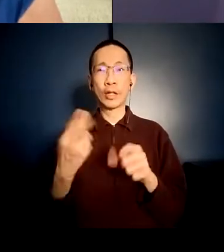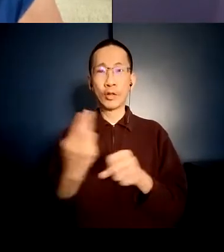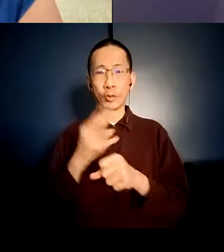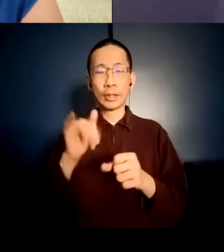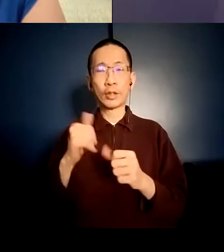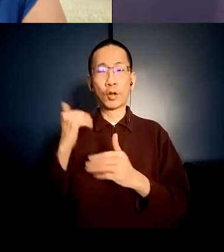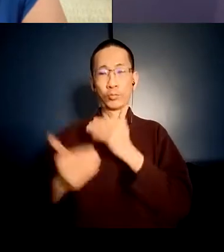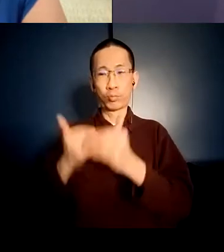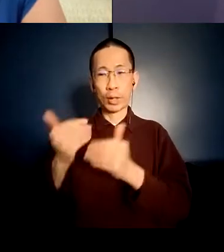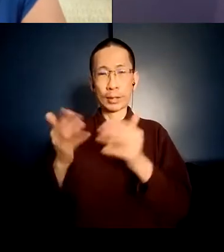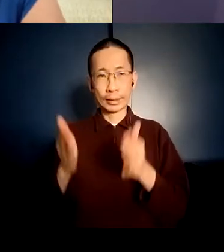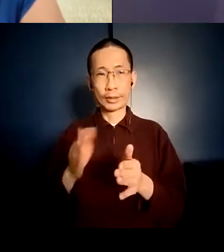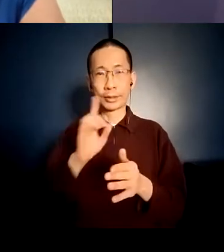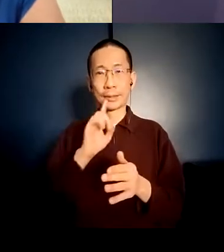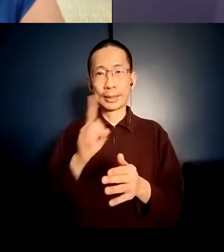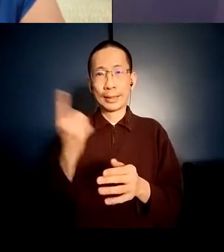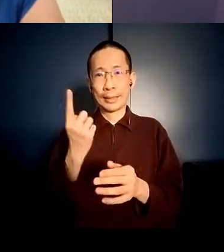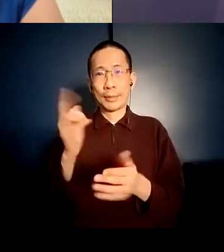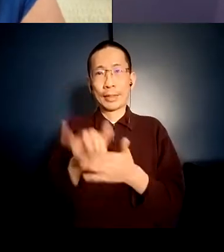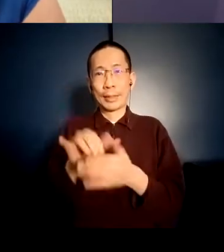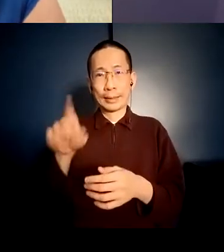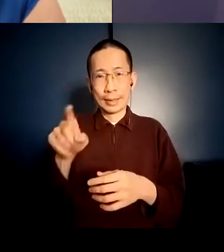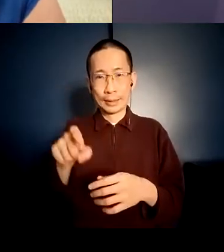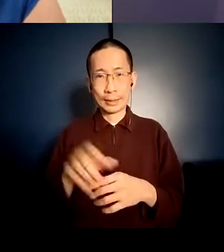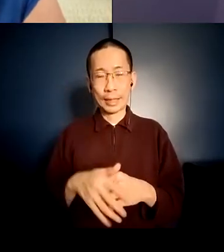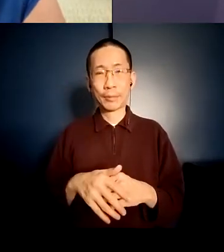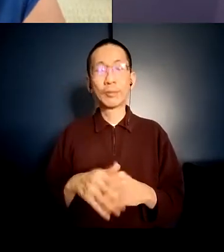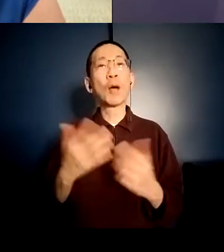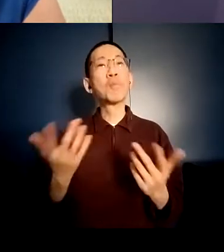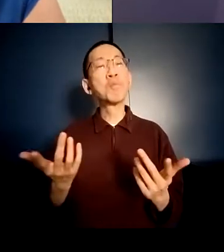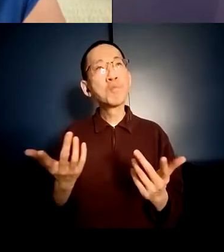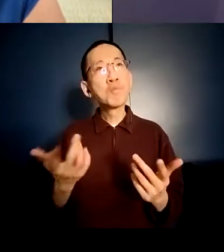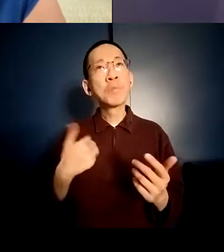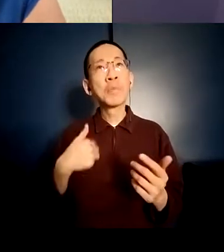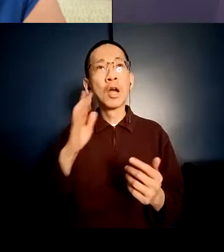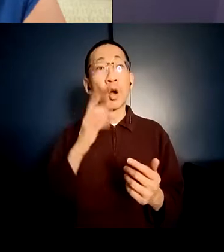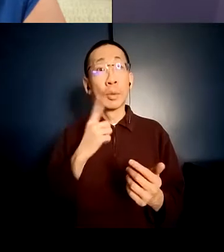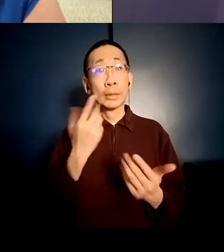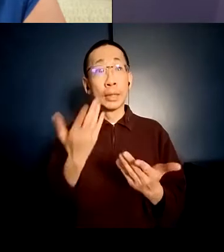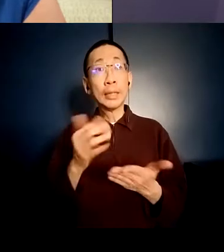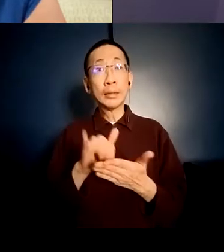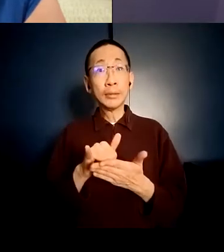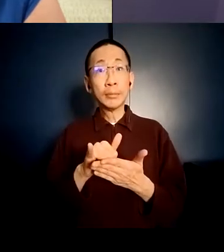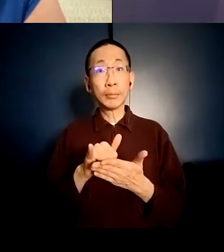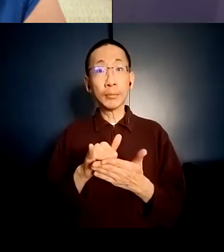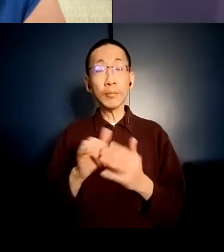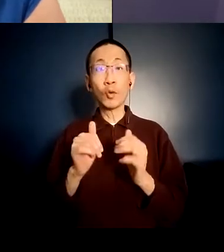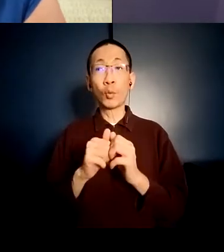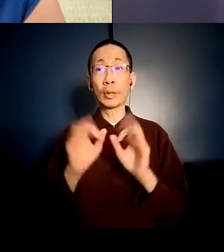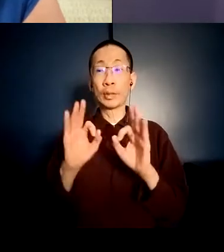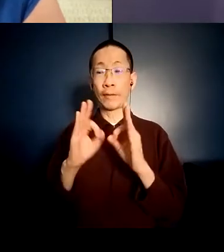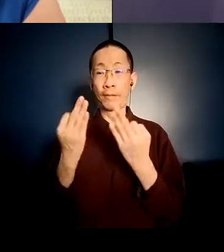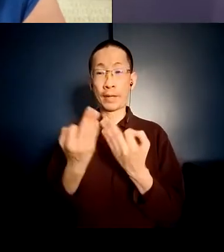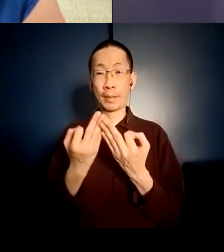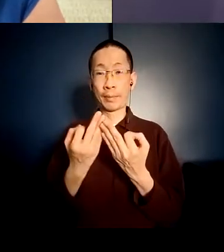processors is something that's necessary. I would say that with the families